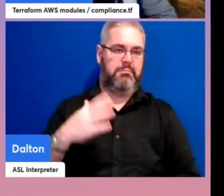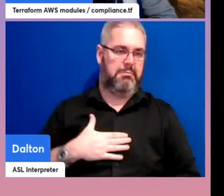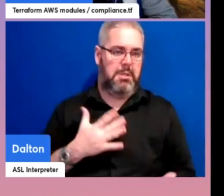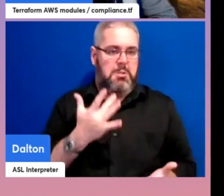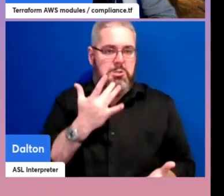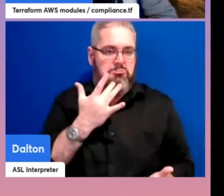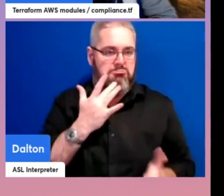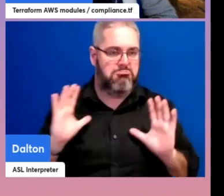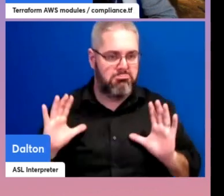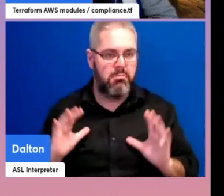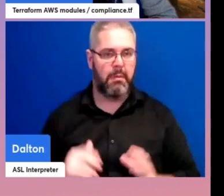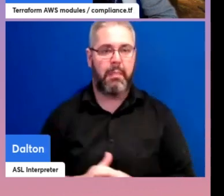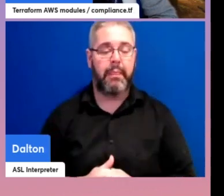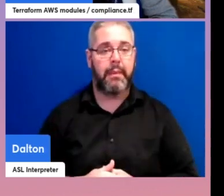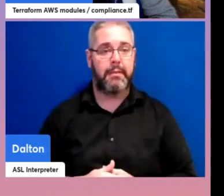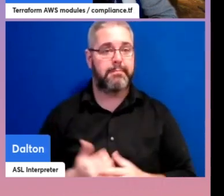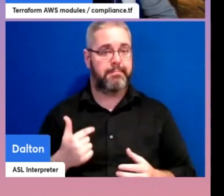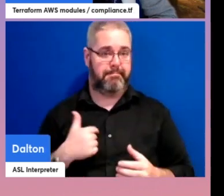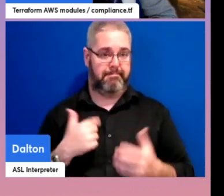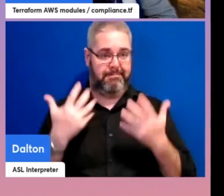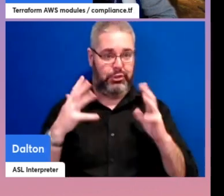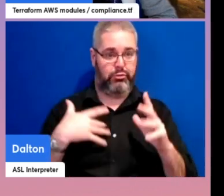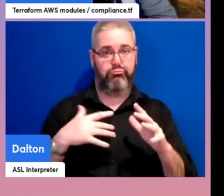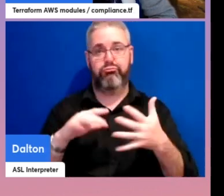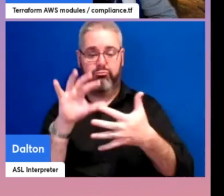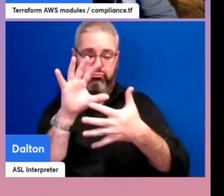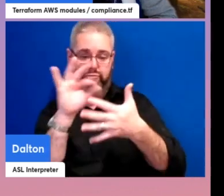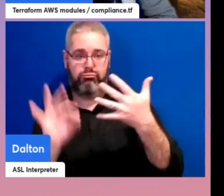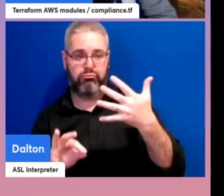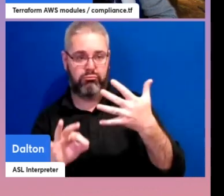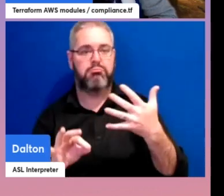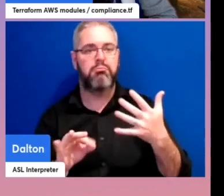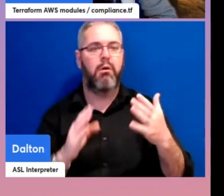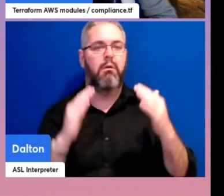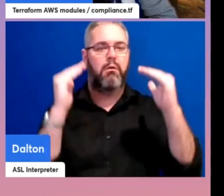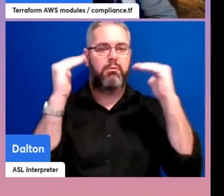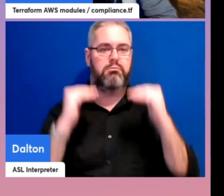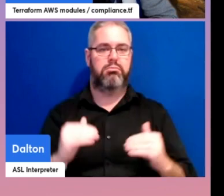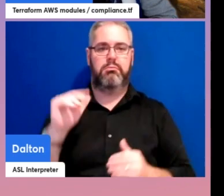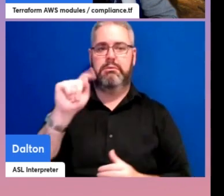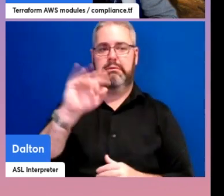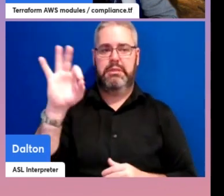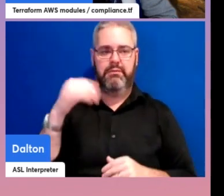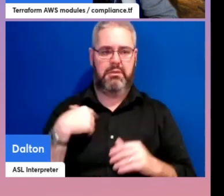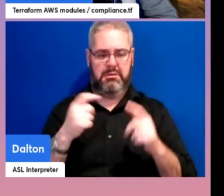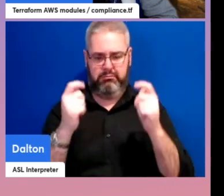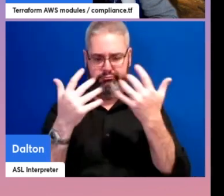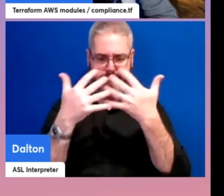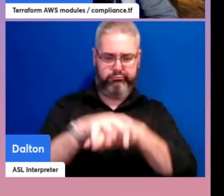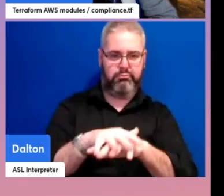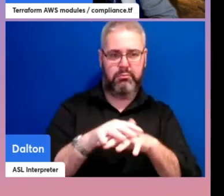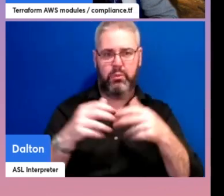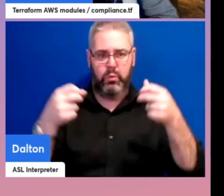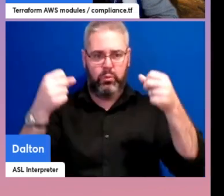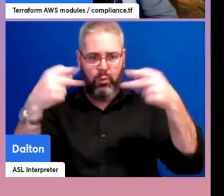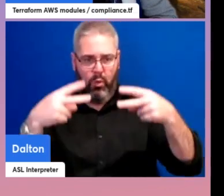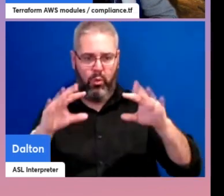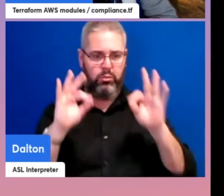So once you figure out that, you look into your Terraform configuration code, run the tool of